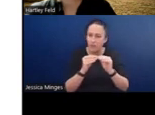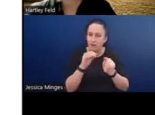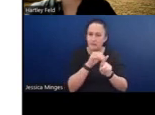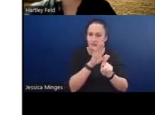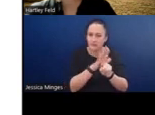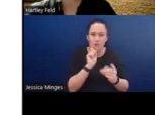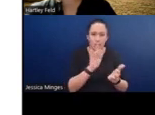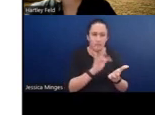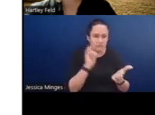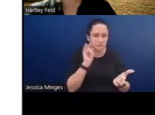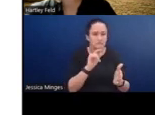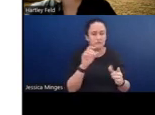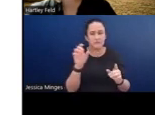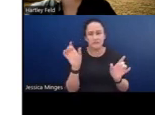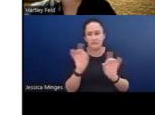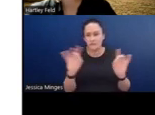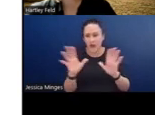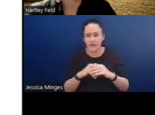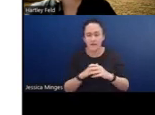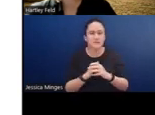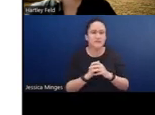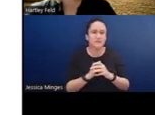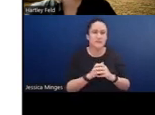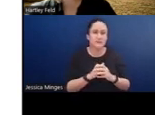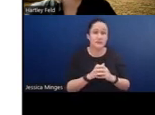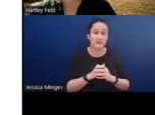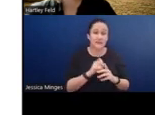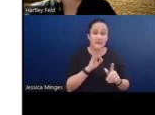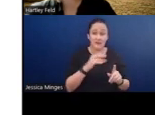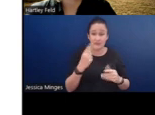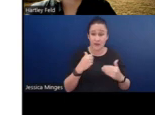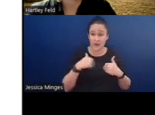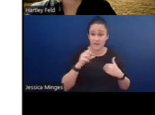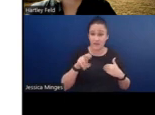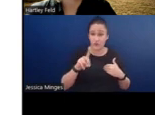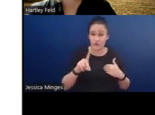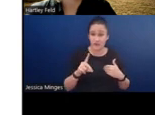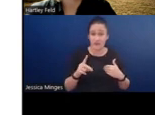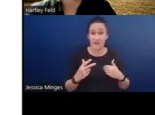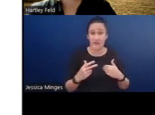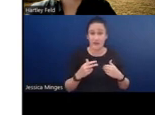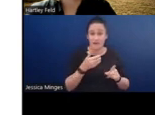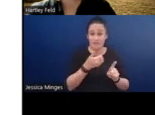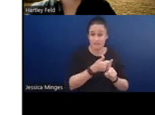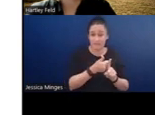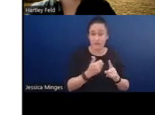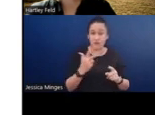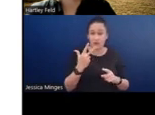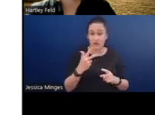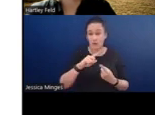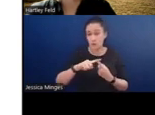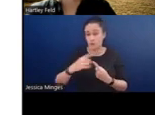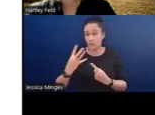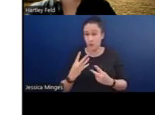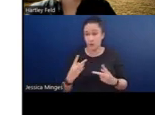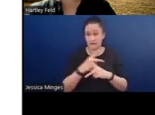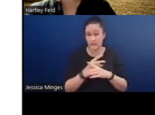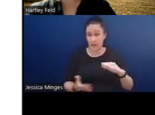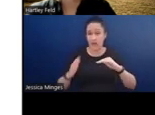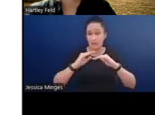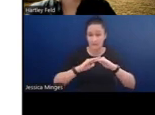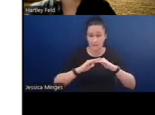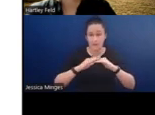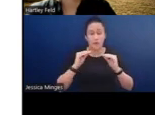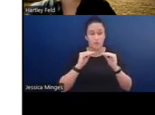violence, especially being a person with a substance use disorder. They're 3 to 5 times more likely to have to